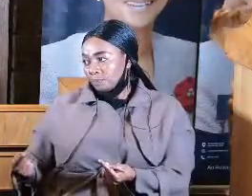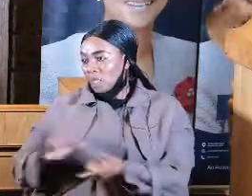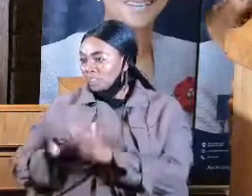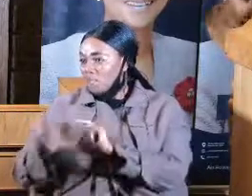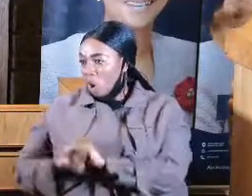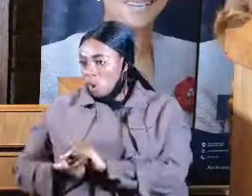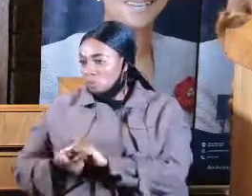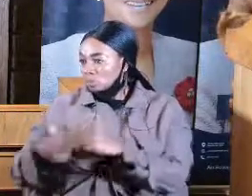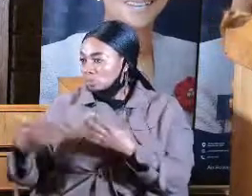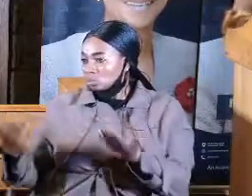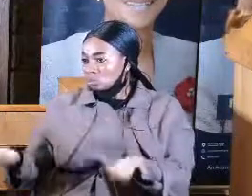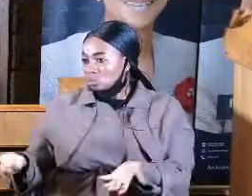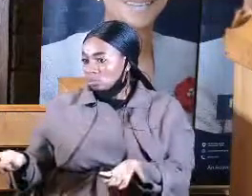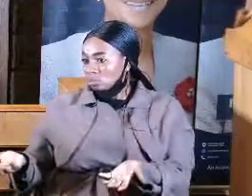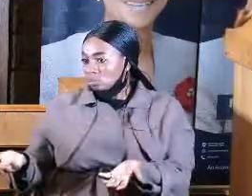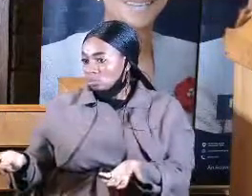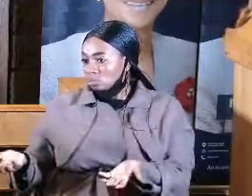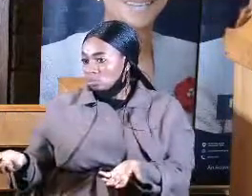or pay